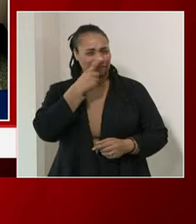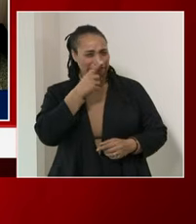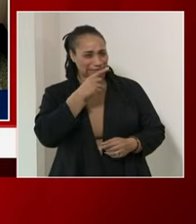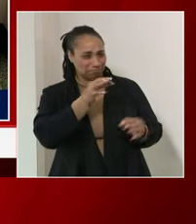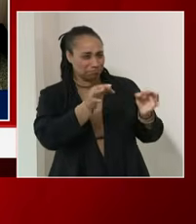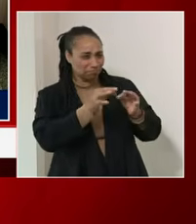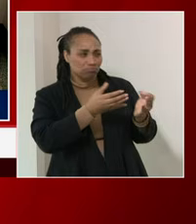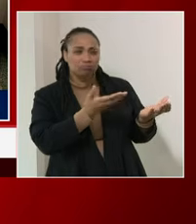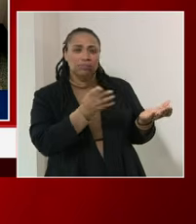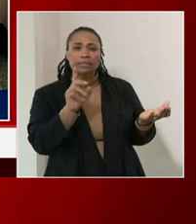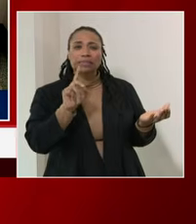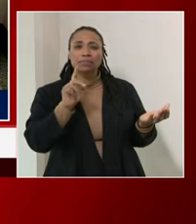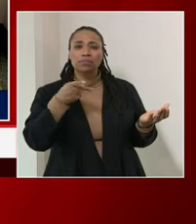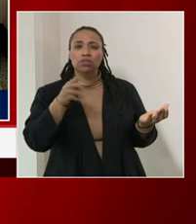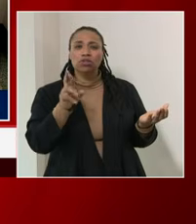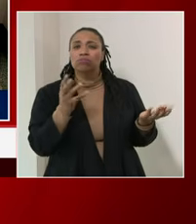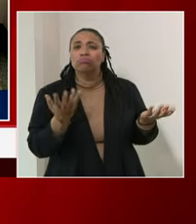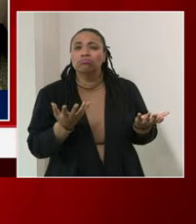sites.